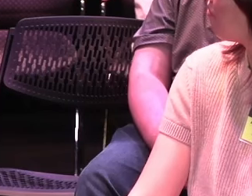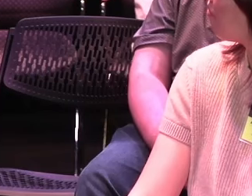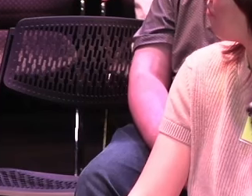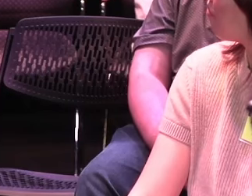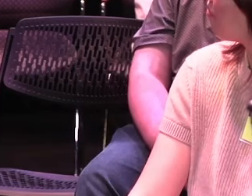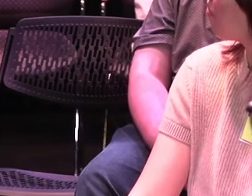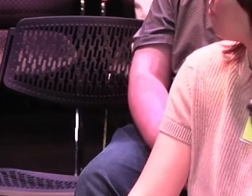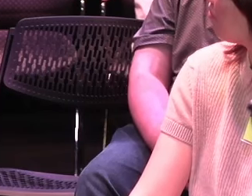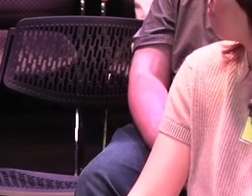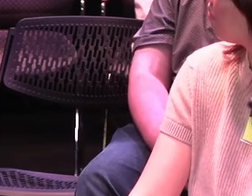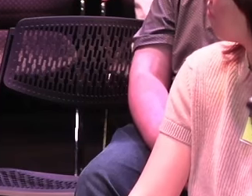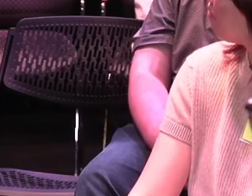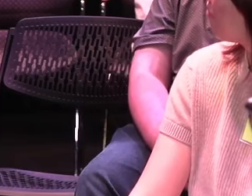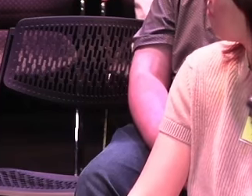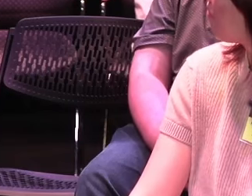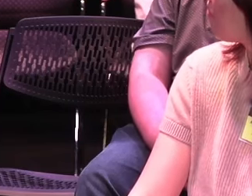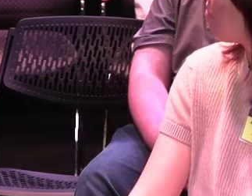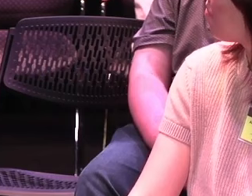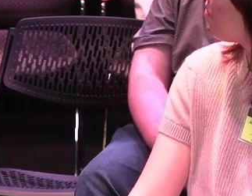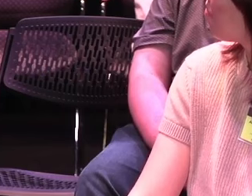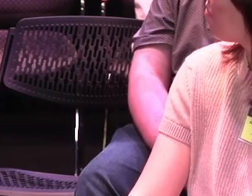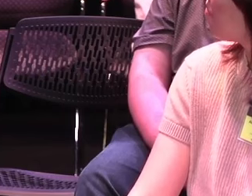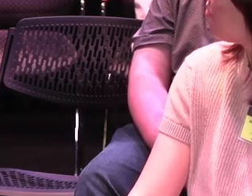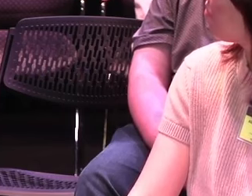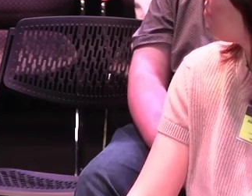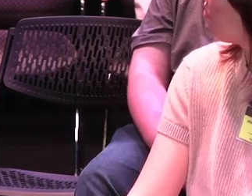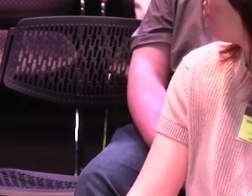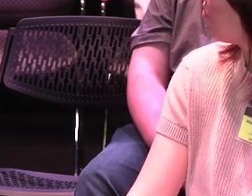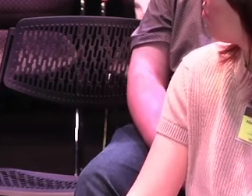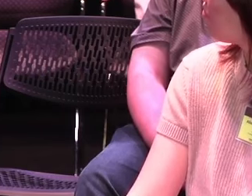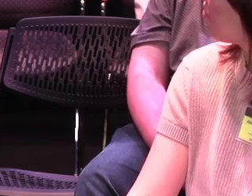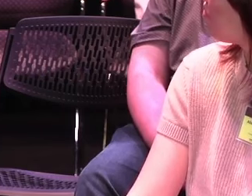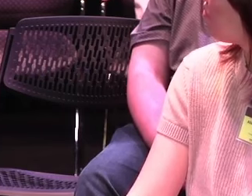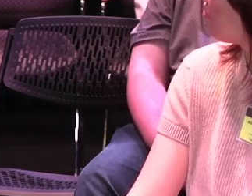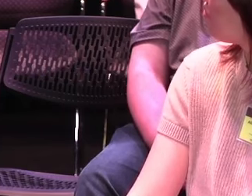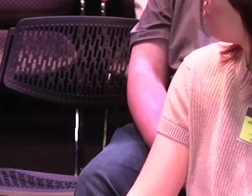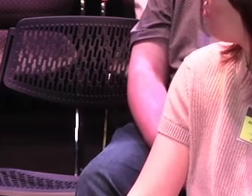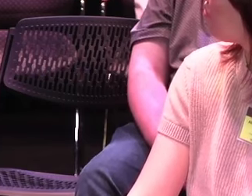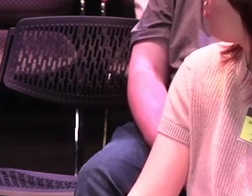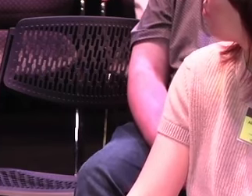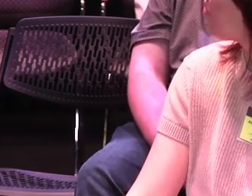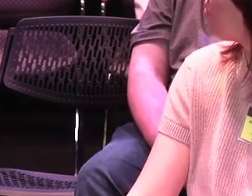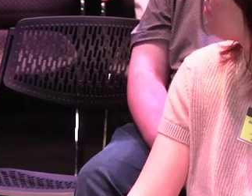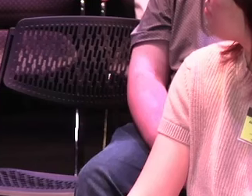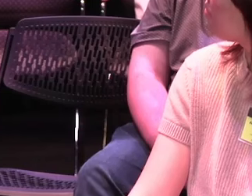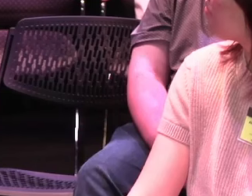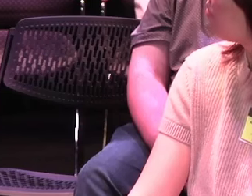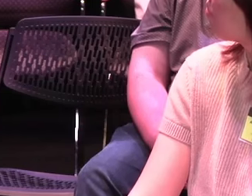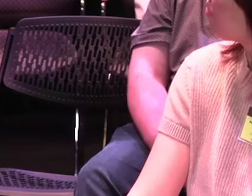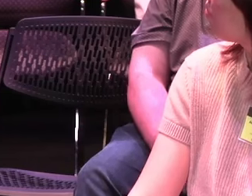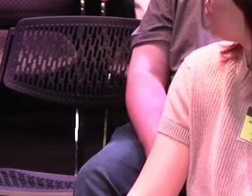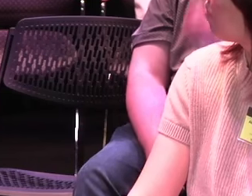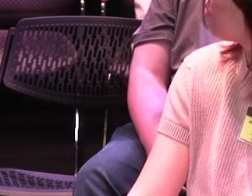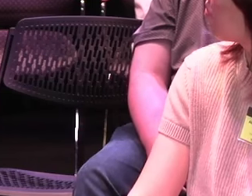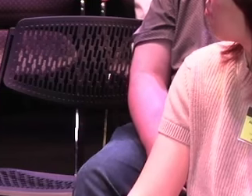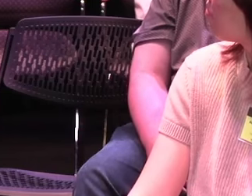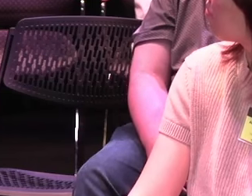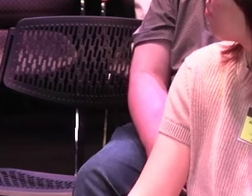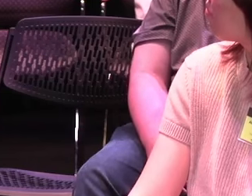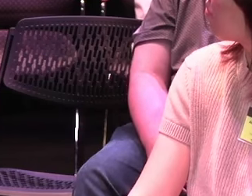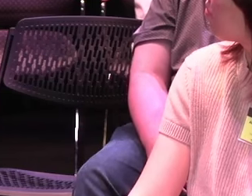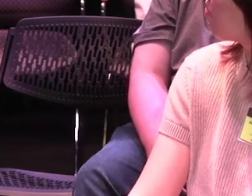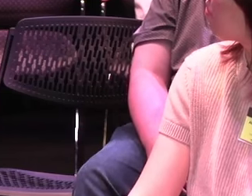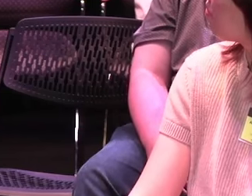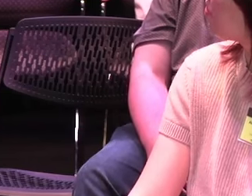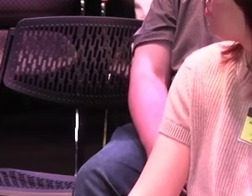we begin, and that the place of experimentation and flexibility is a power and a resource that we share, as long as we can build